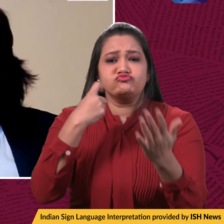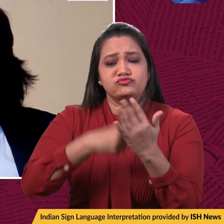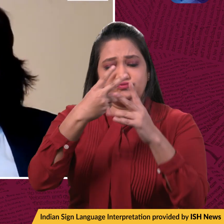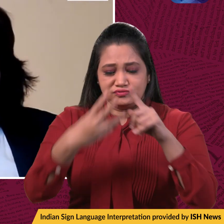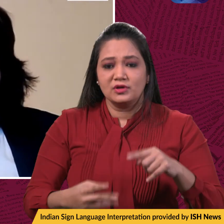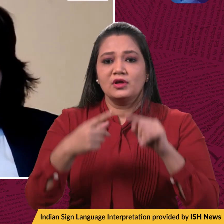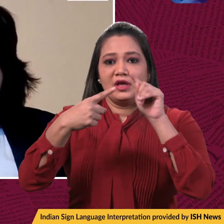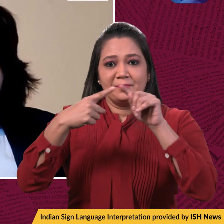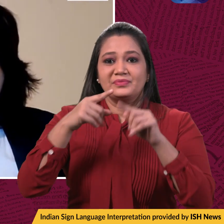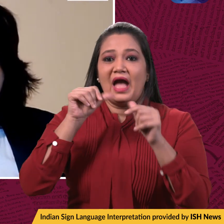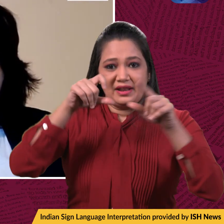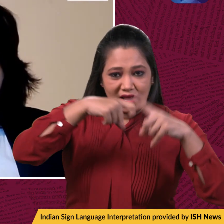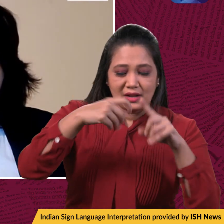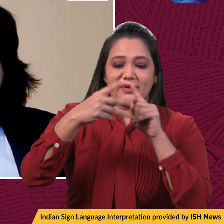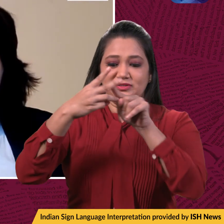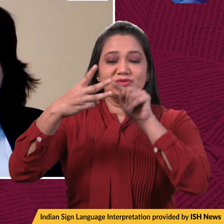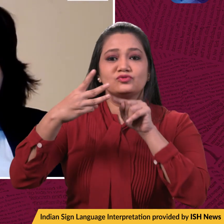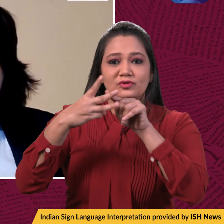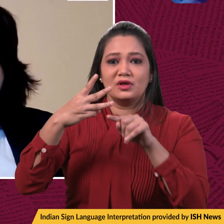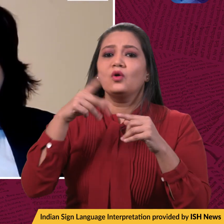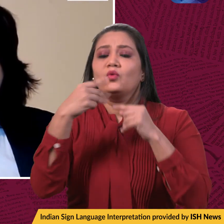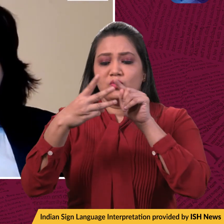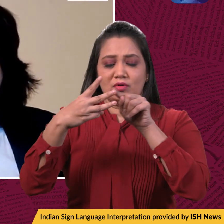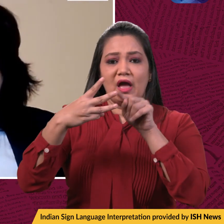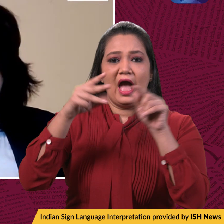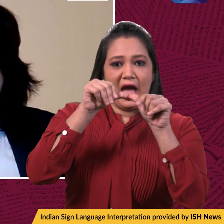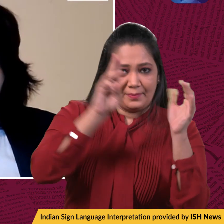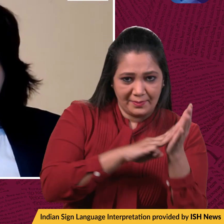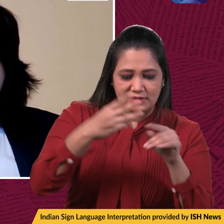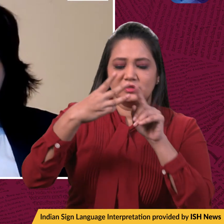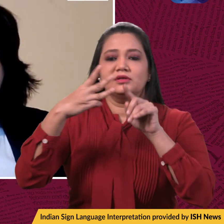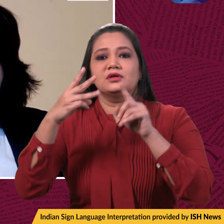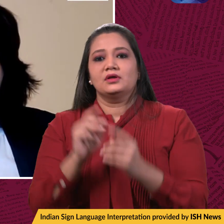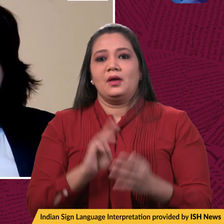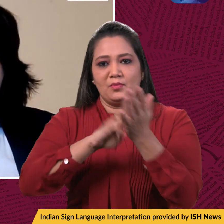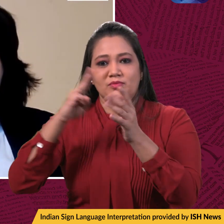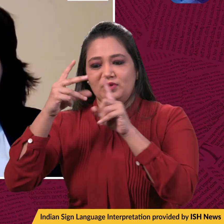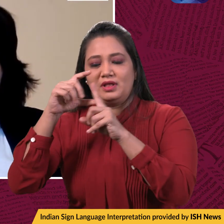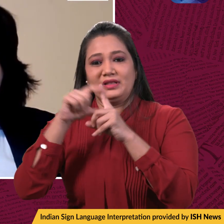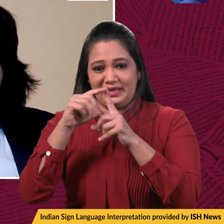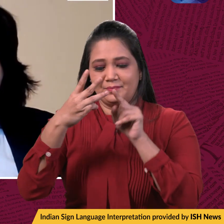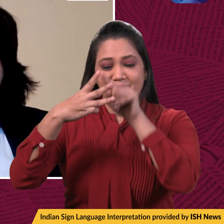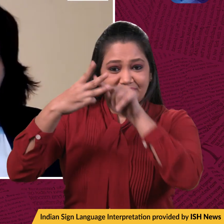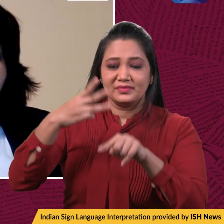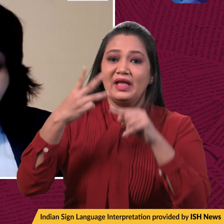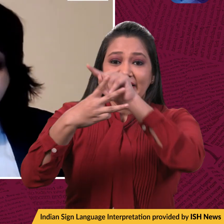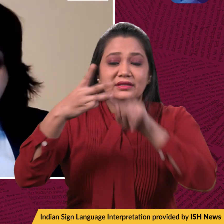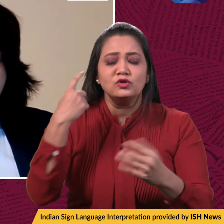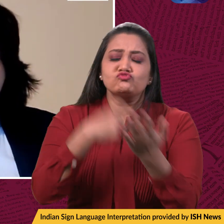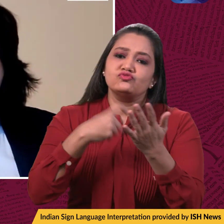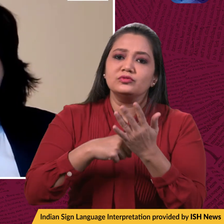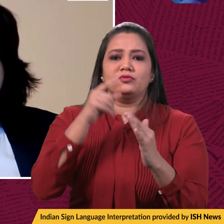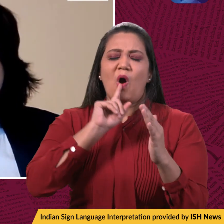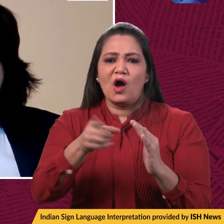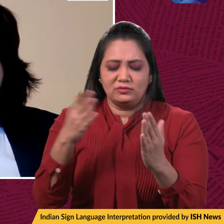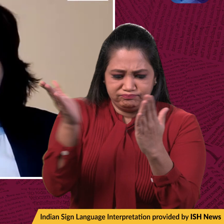2 others who were arrested in this particular case. And the 2 others are Arbaz Merchant and Munmun Damecha. And the 3 of them were